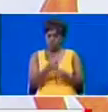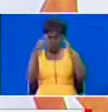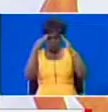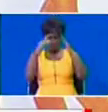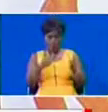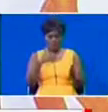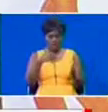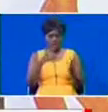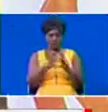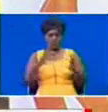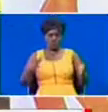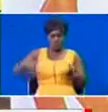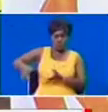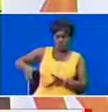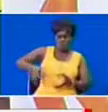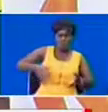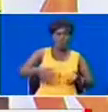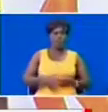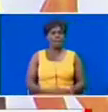to growing rugby in Kenya.